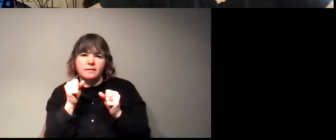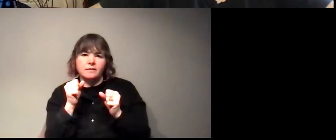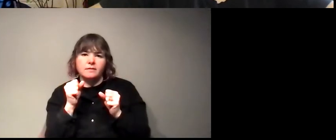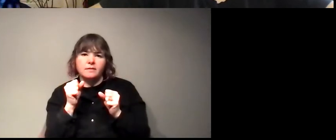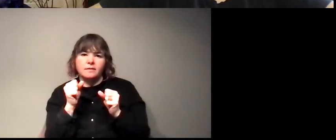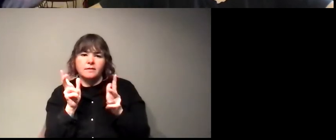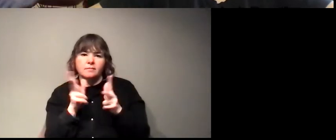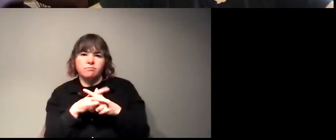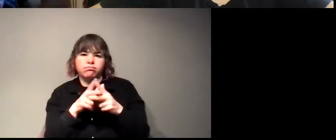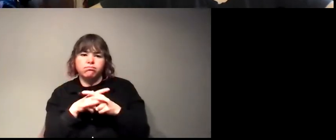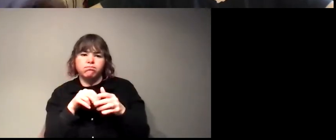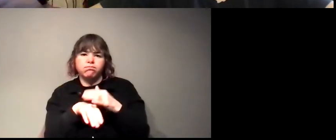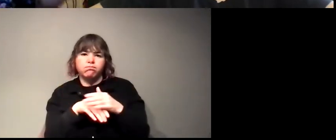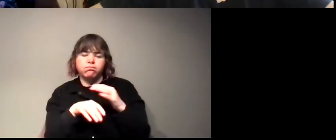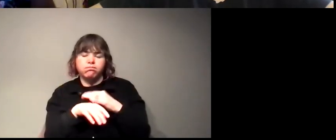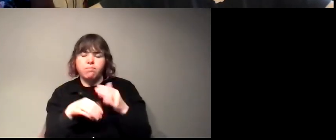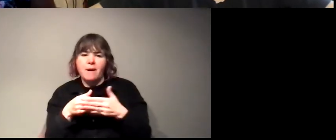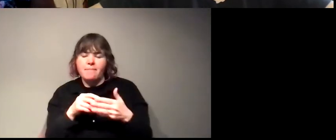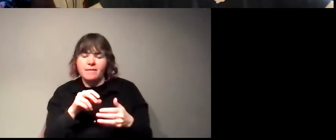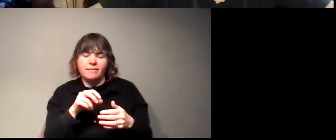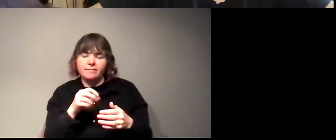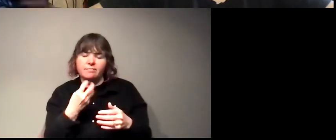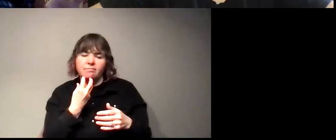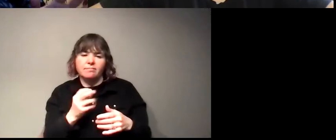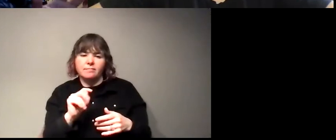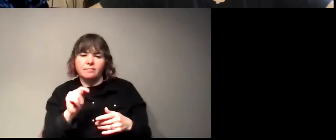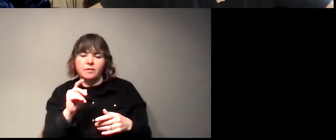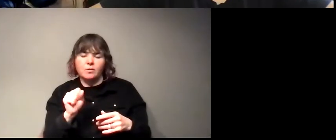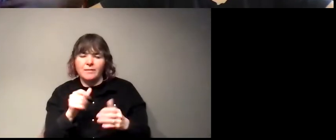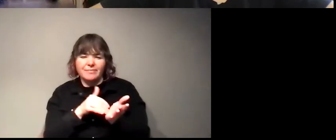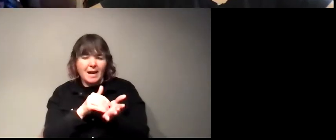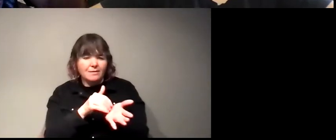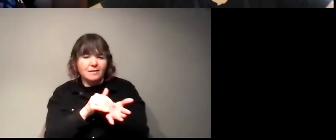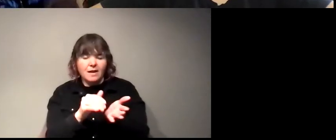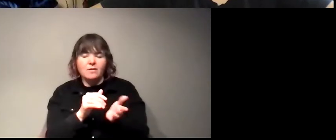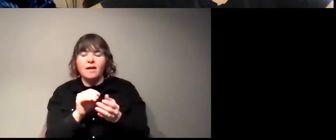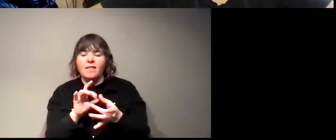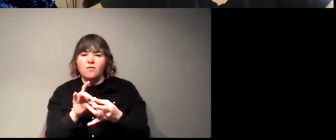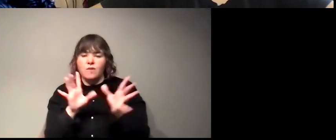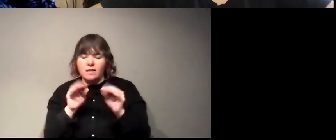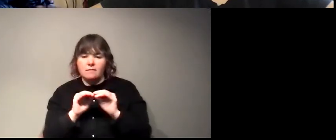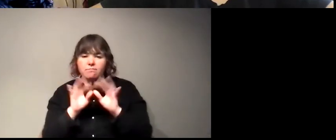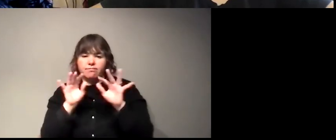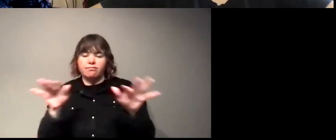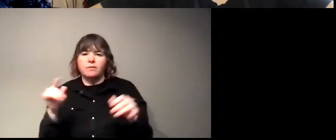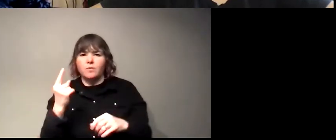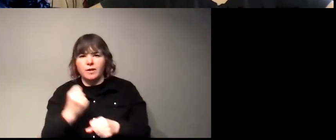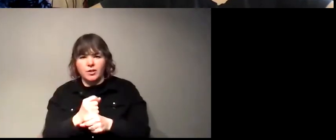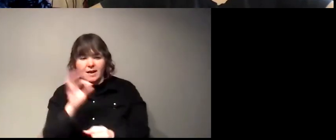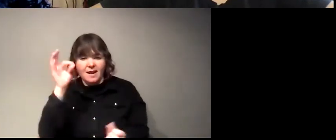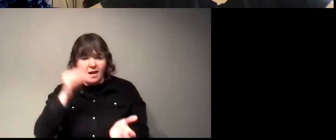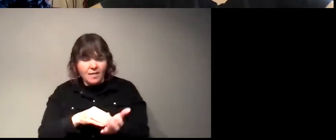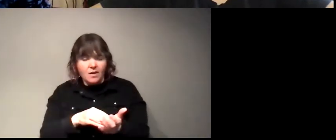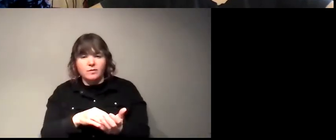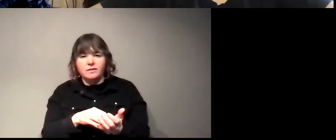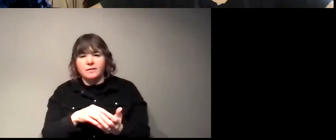produce froglets and toadlets, and then like in the thousands, and then release them. I think one year was like 9,000 between